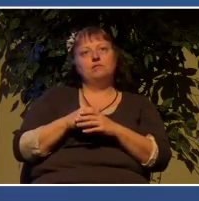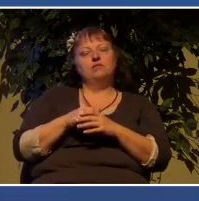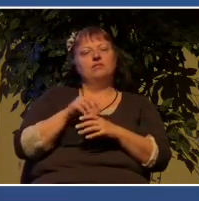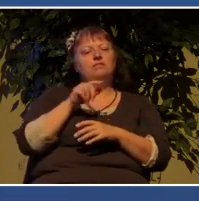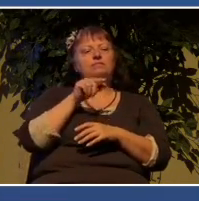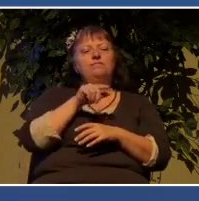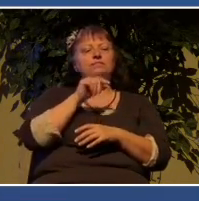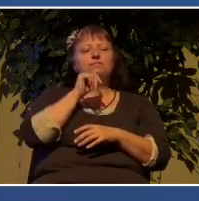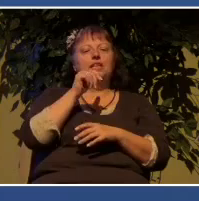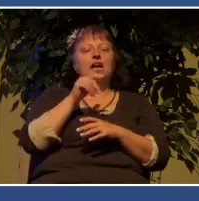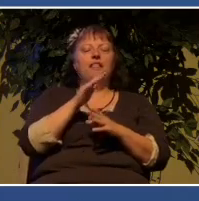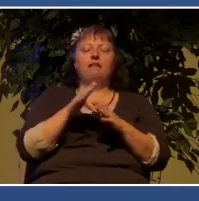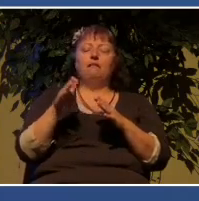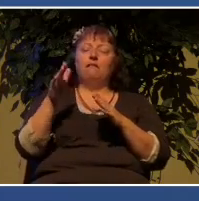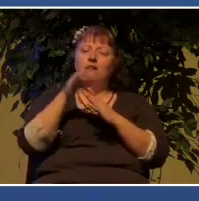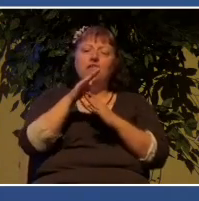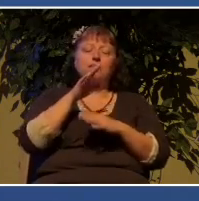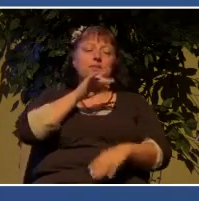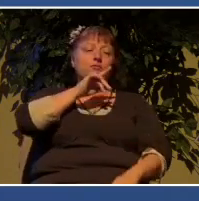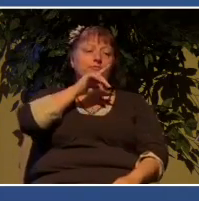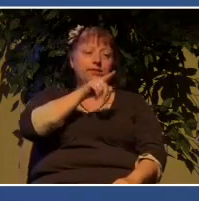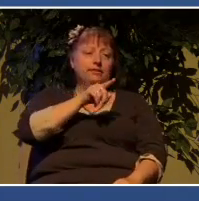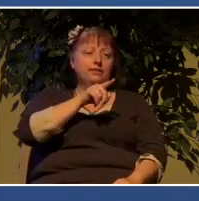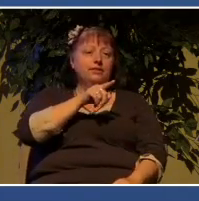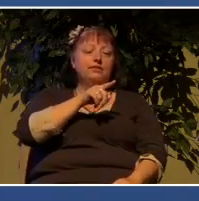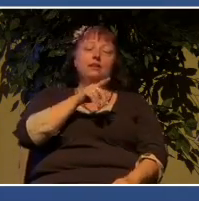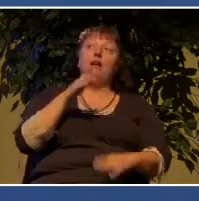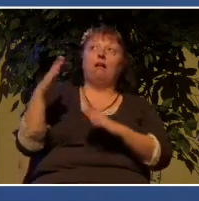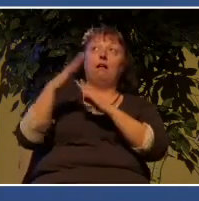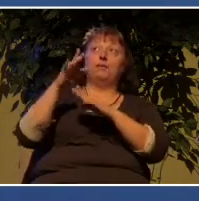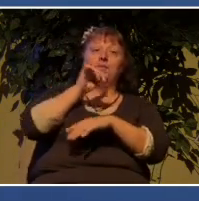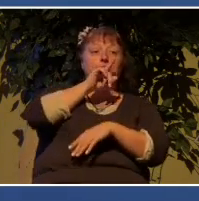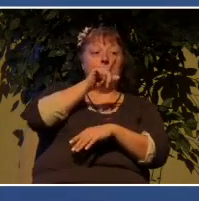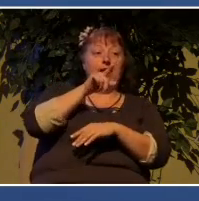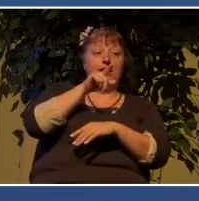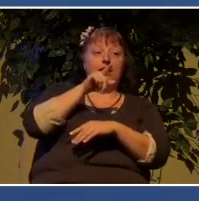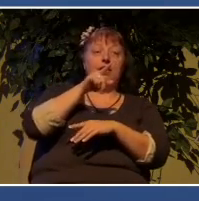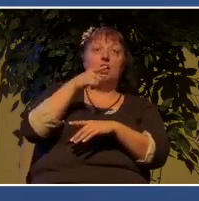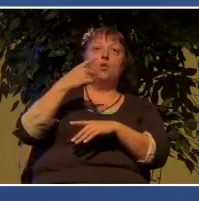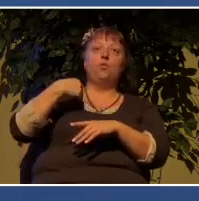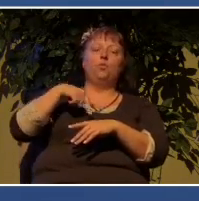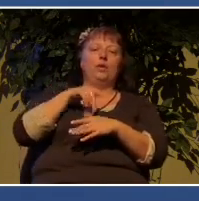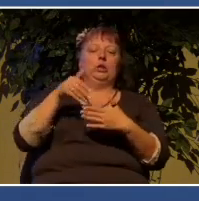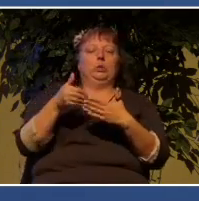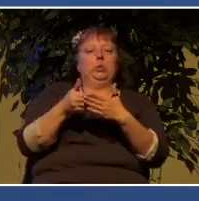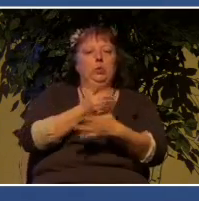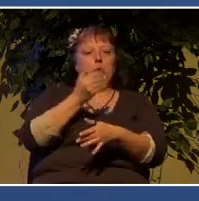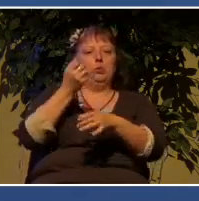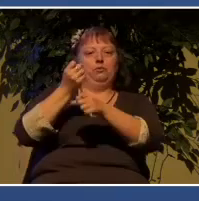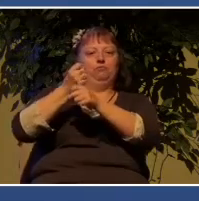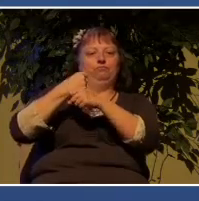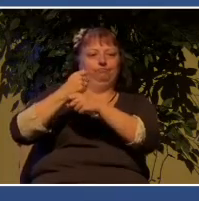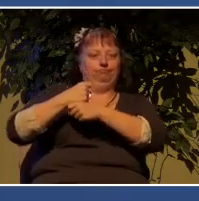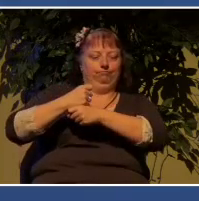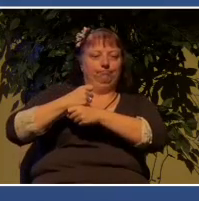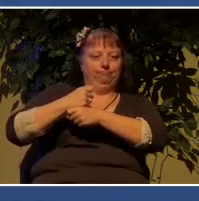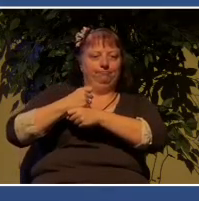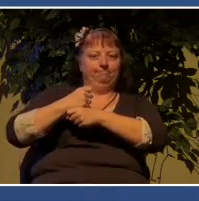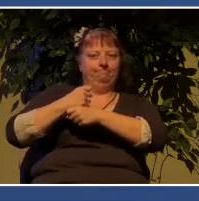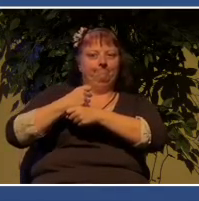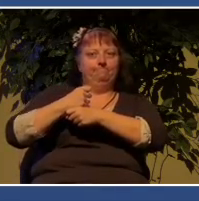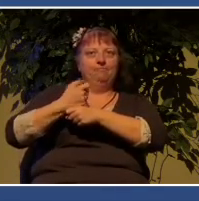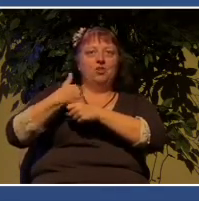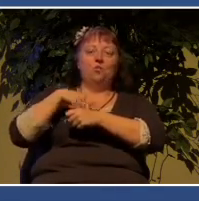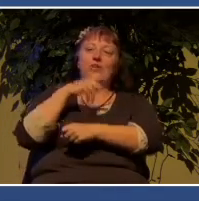ultimate reality. The ultimate reality comes when we are in the new creation and we see